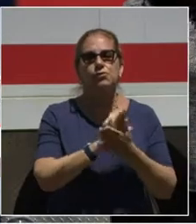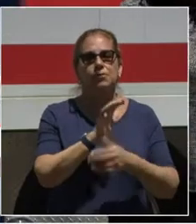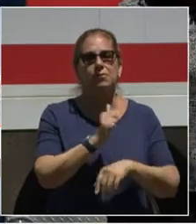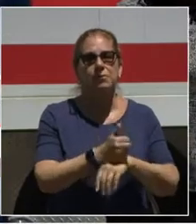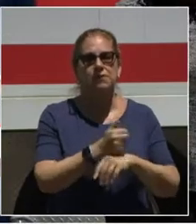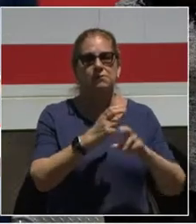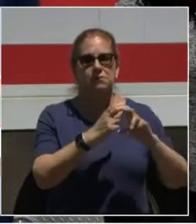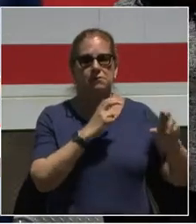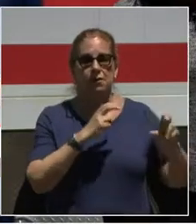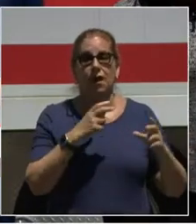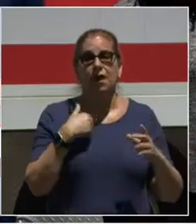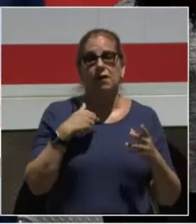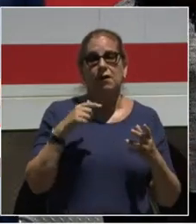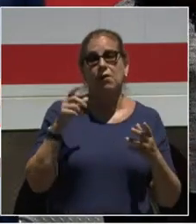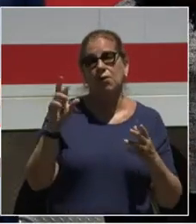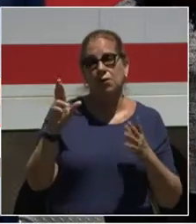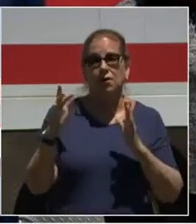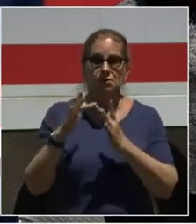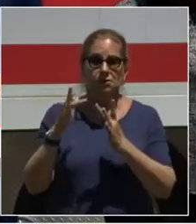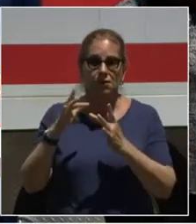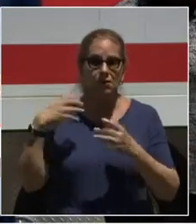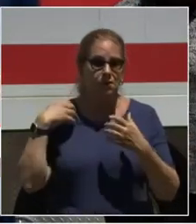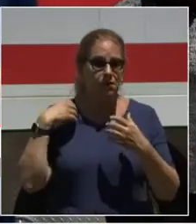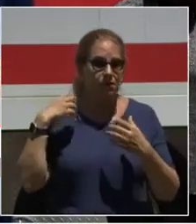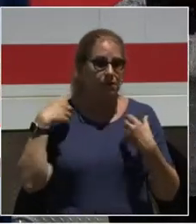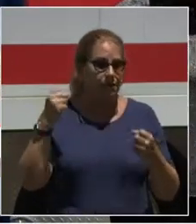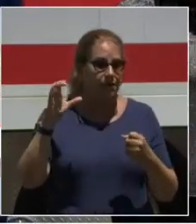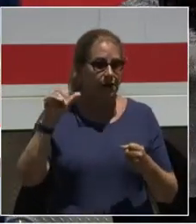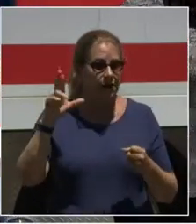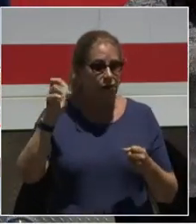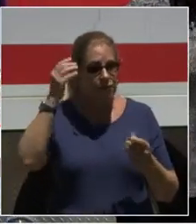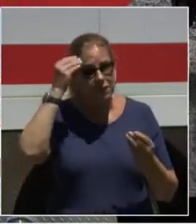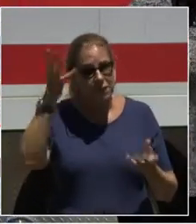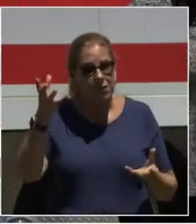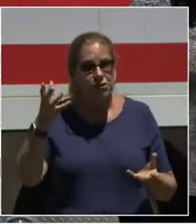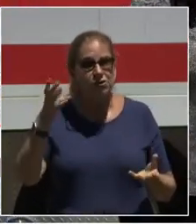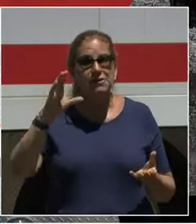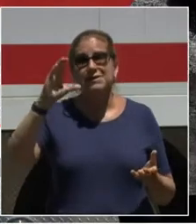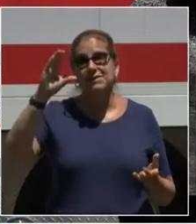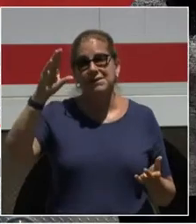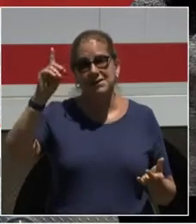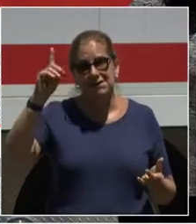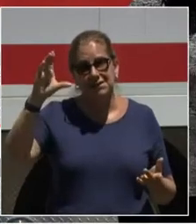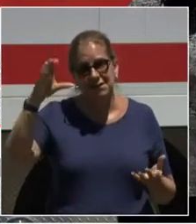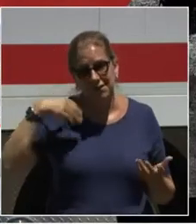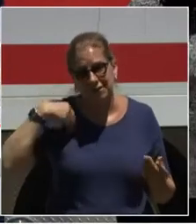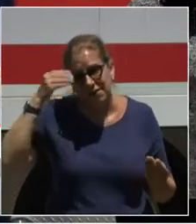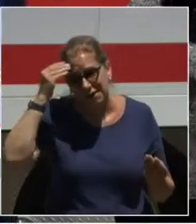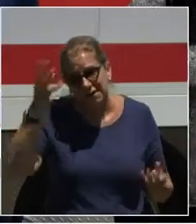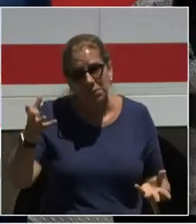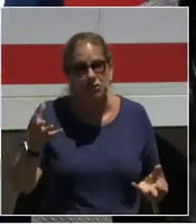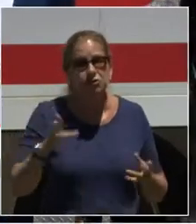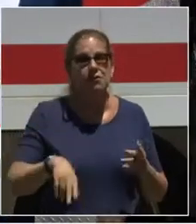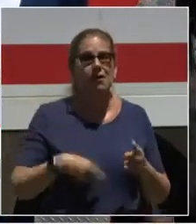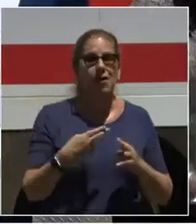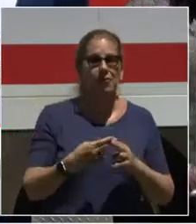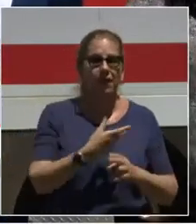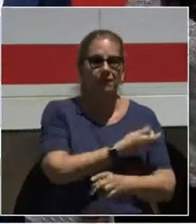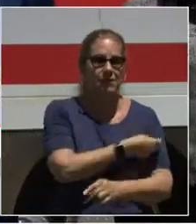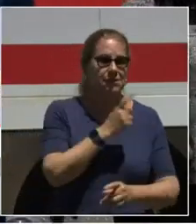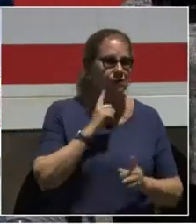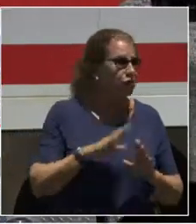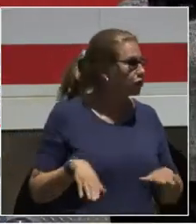provided. The first part of your question, Sam, is it's all vaccines. I'm sorry? Oh, sorry, Mark. My